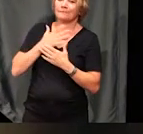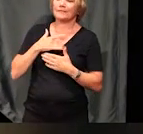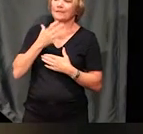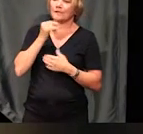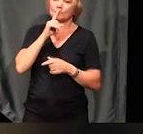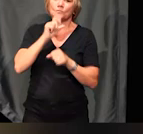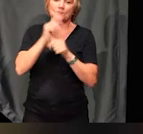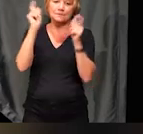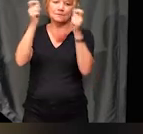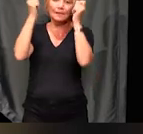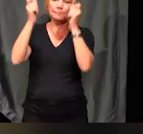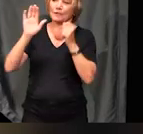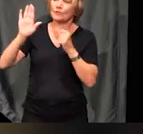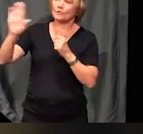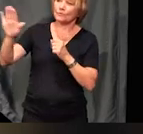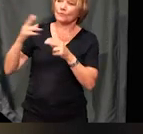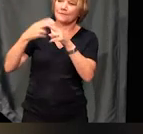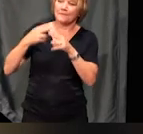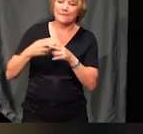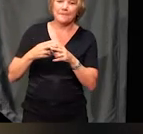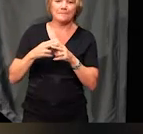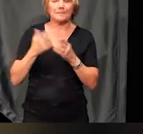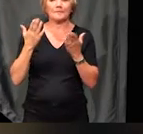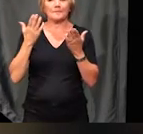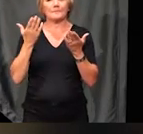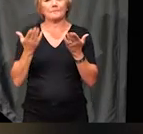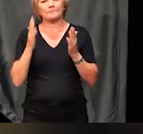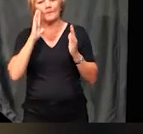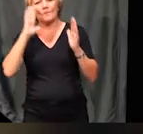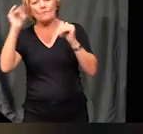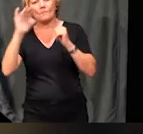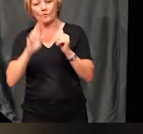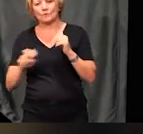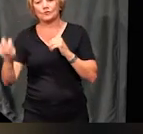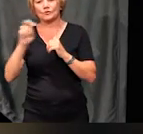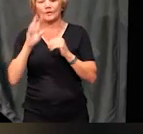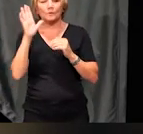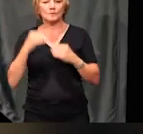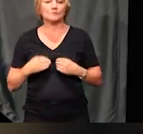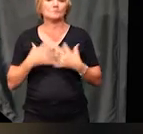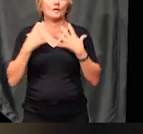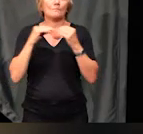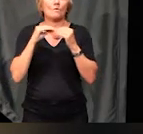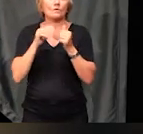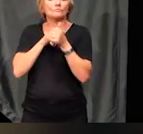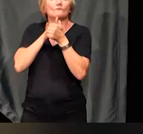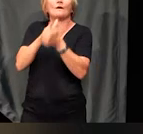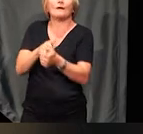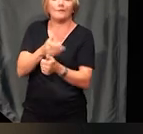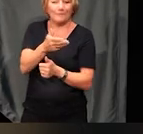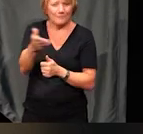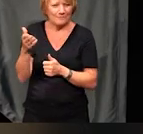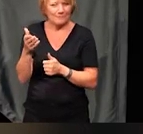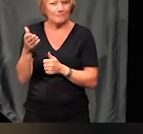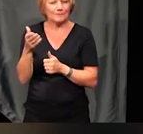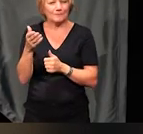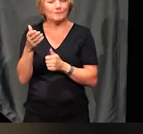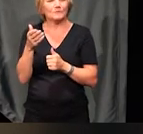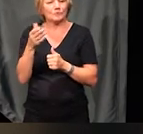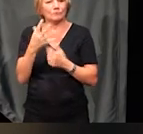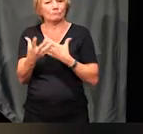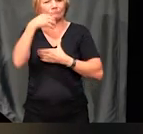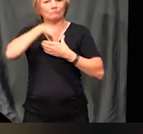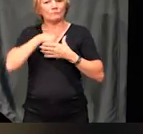May your journey inspire many others who come after you to possess the right to change their lives and their own